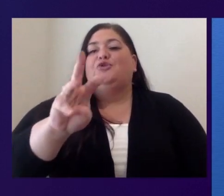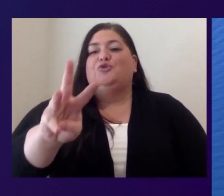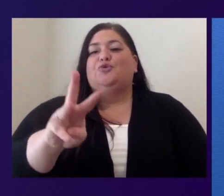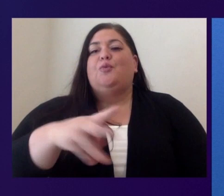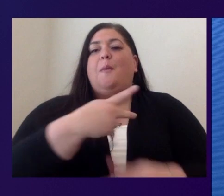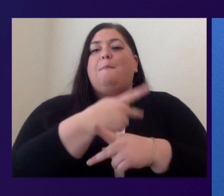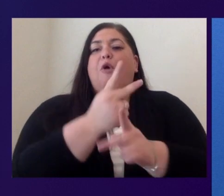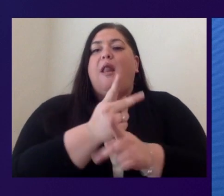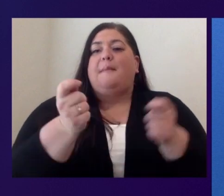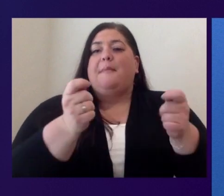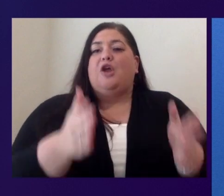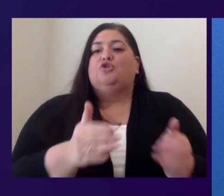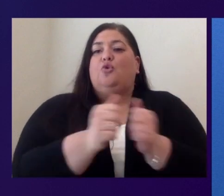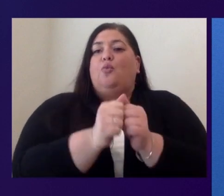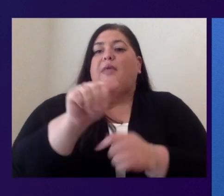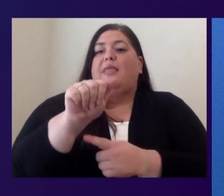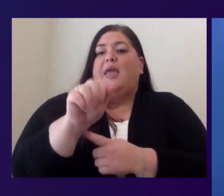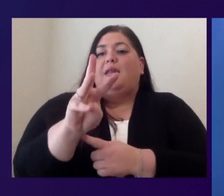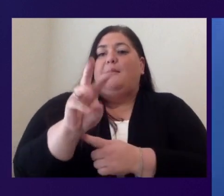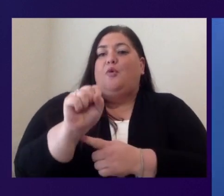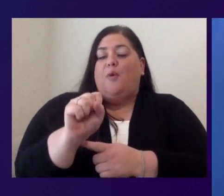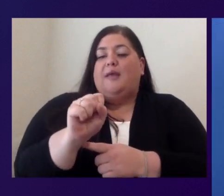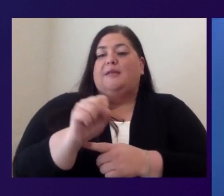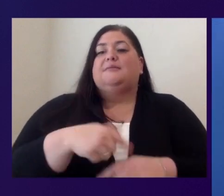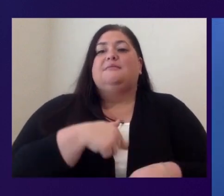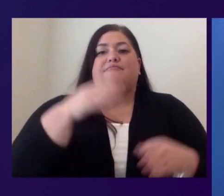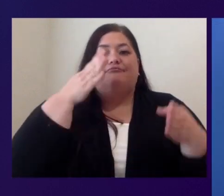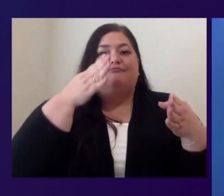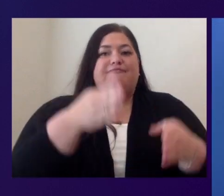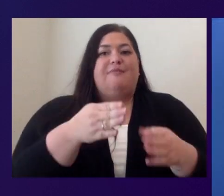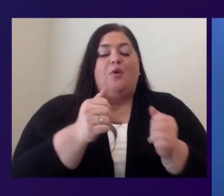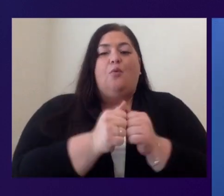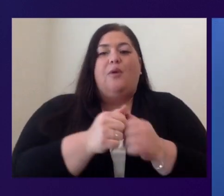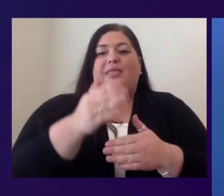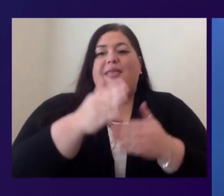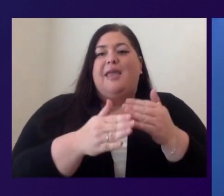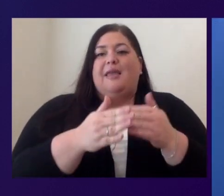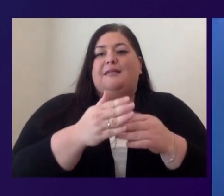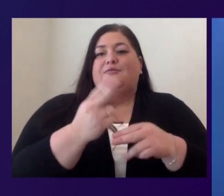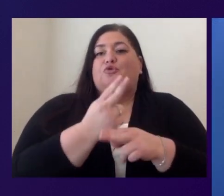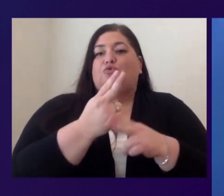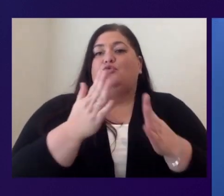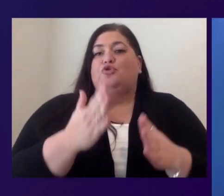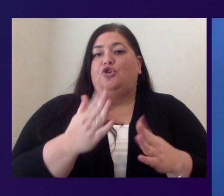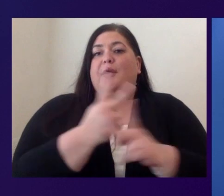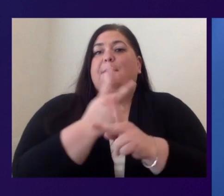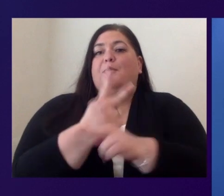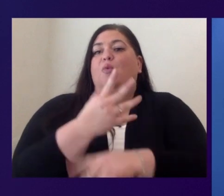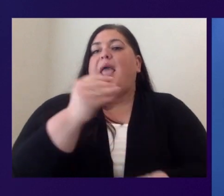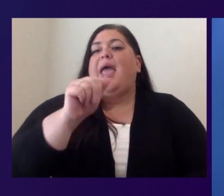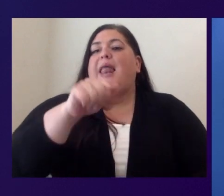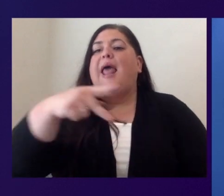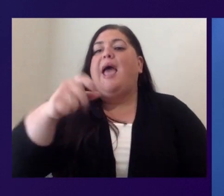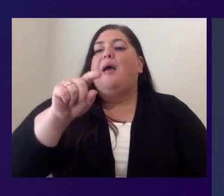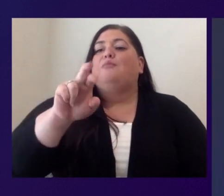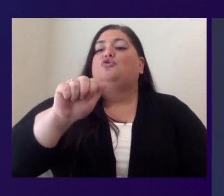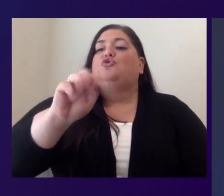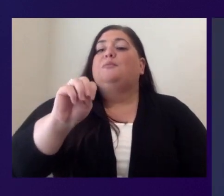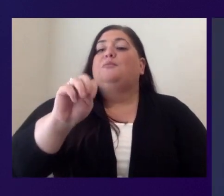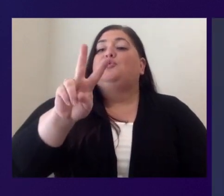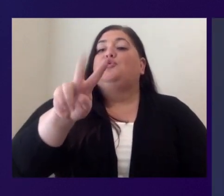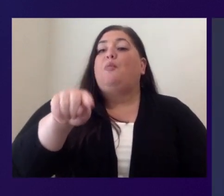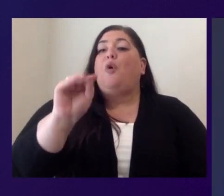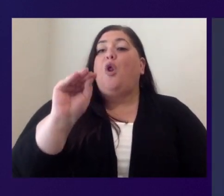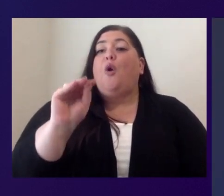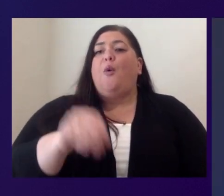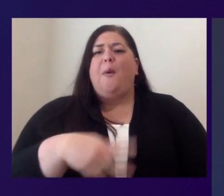with AWS, focusing on end-user computing, especially workspaces and AppStream 2.0. All right, and for the next 25 minutes, you two are